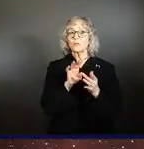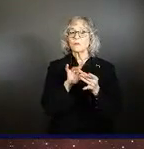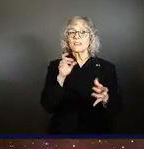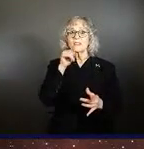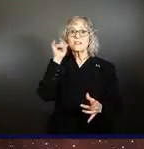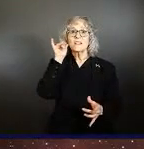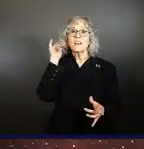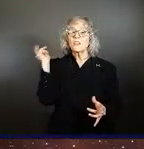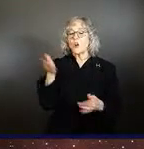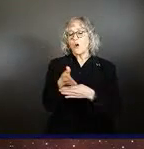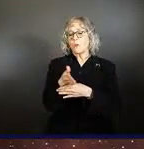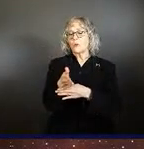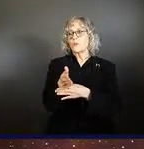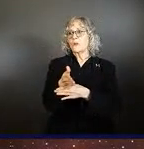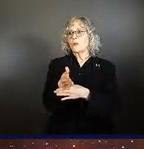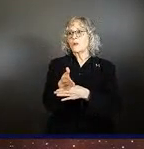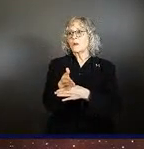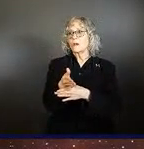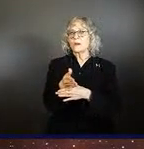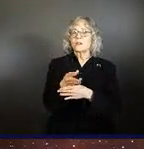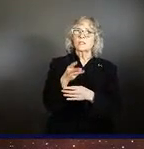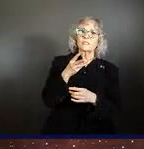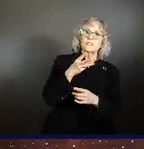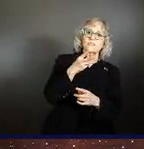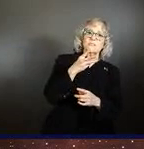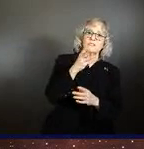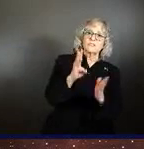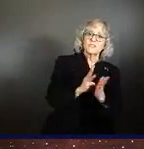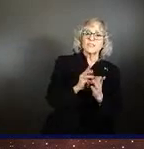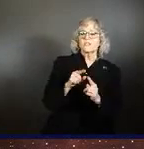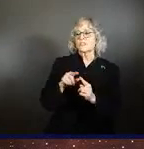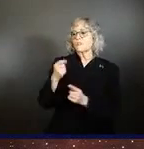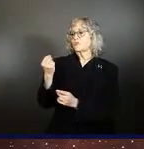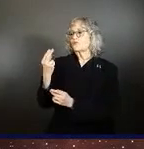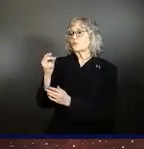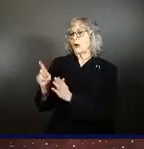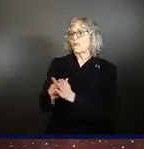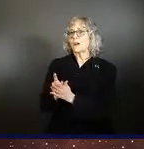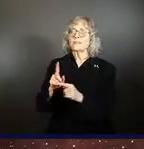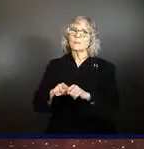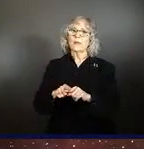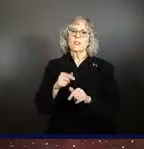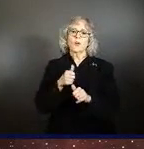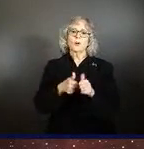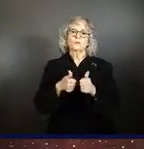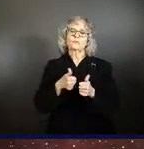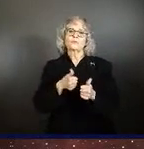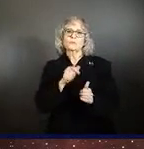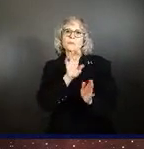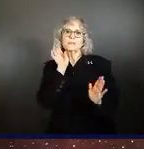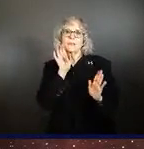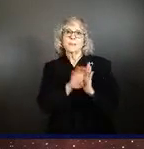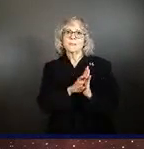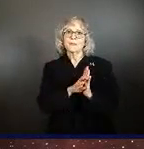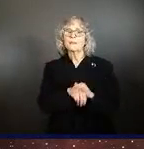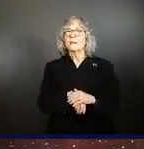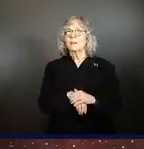all between 6 and 12 hours apiece, depending on the image. And